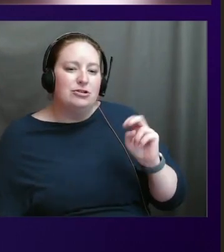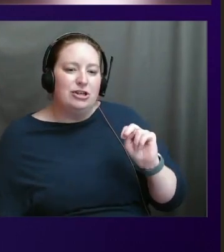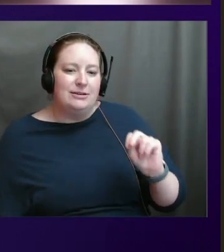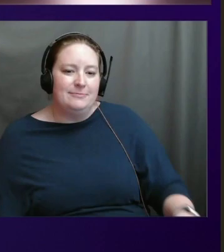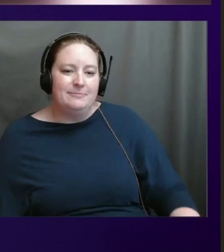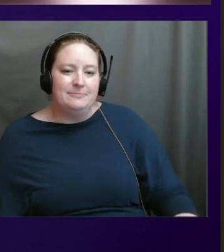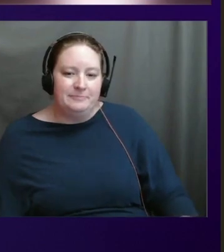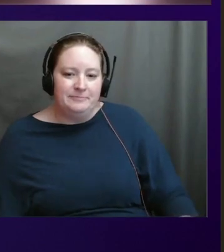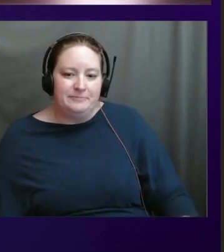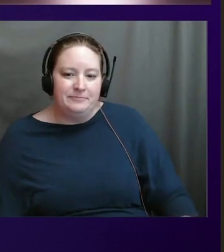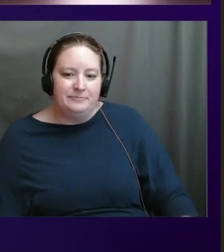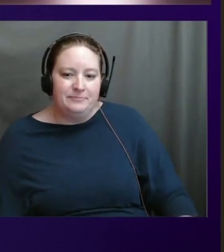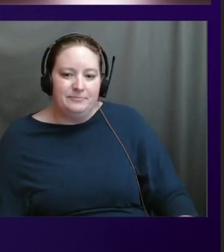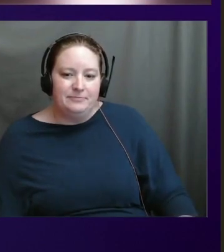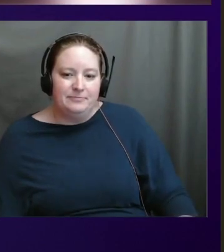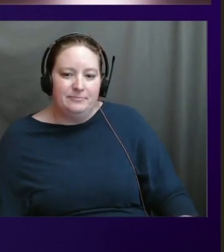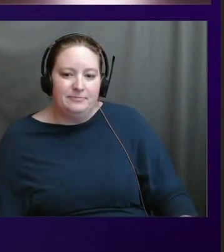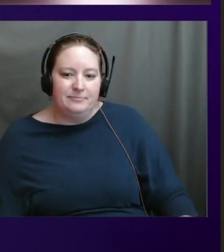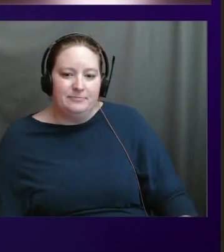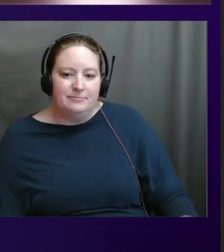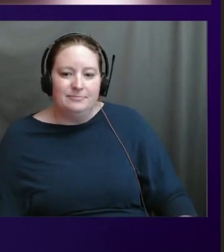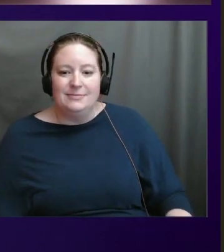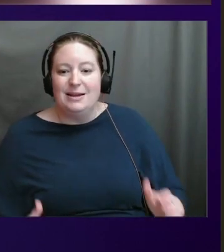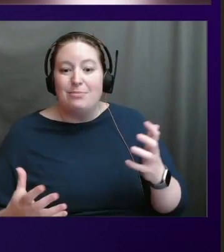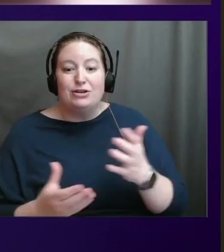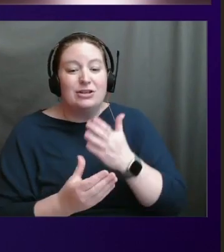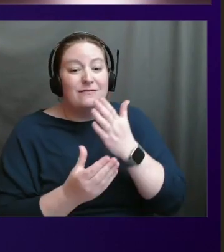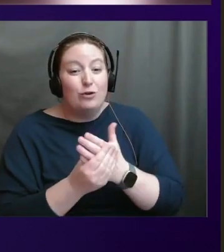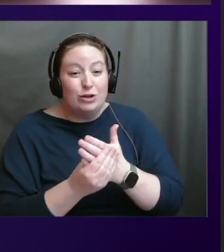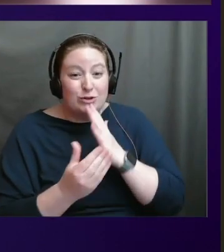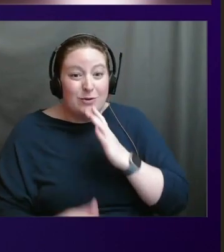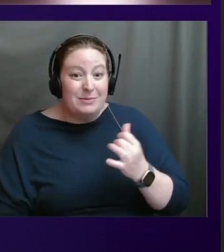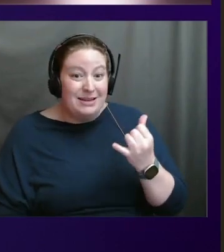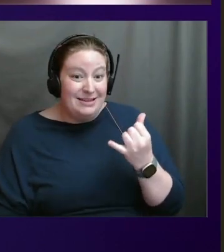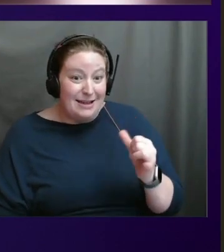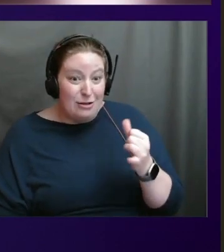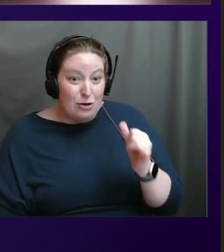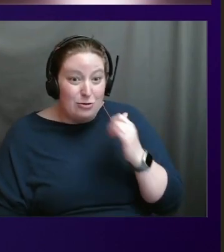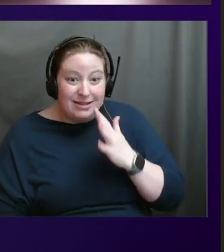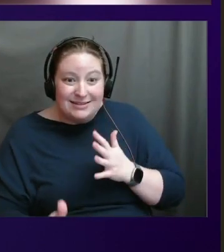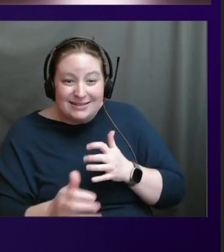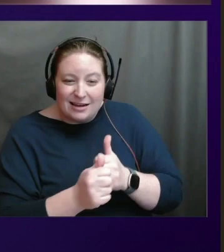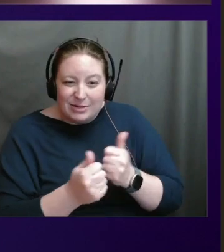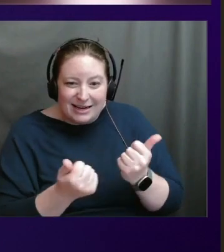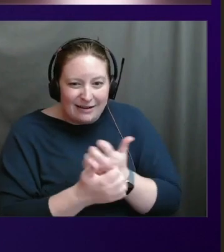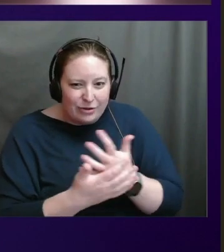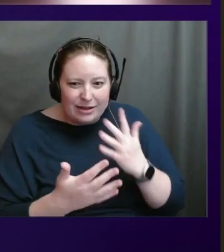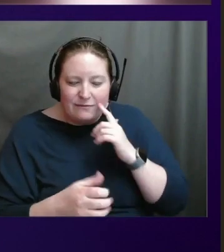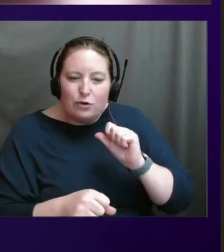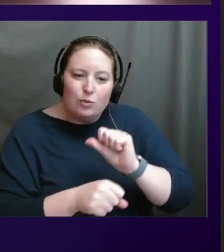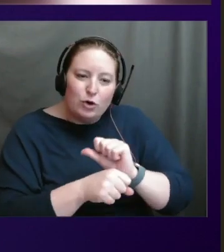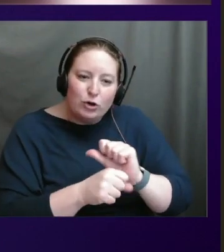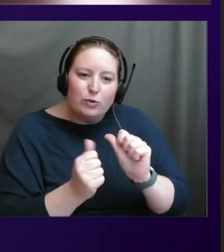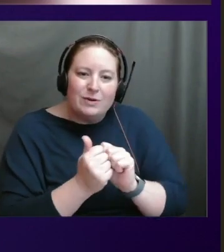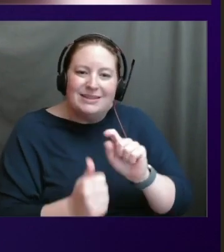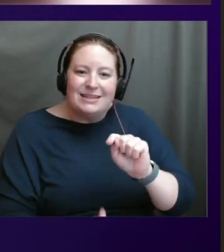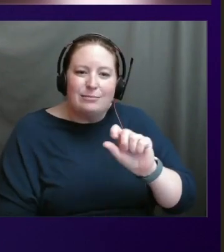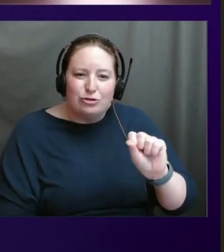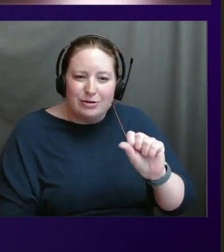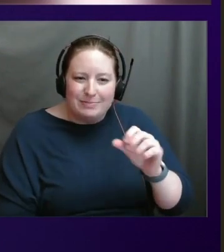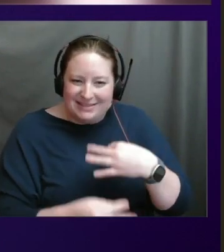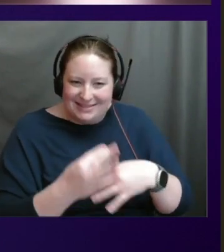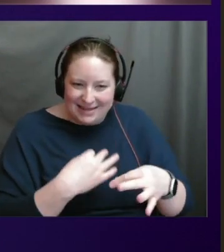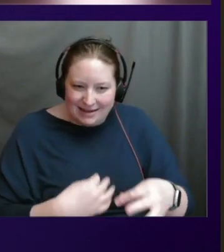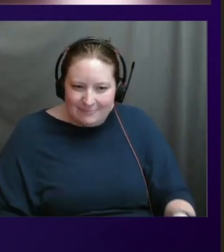And a bunch of these folders are going to turn yellow because it's updating all of our configuration to work with TypeScript instead.